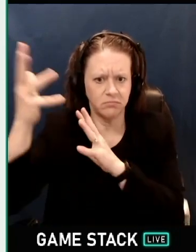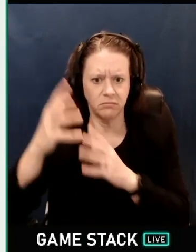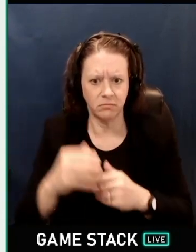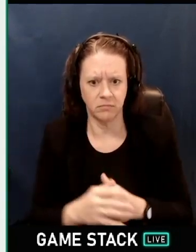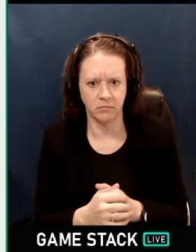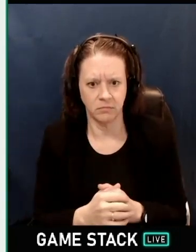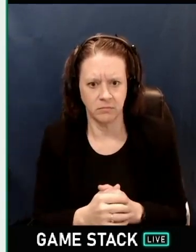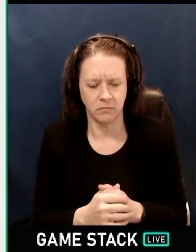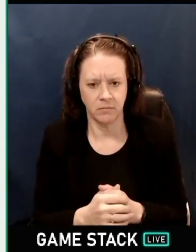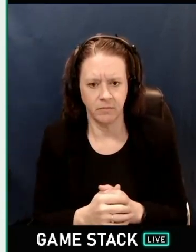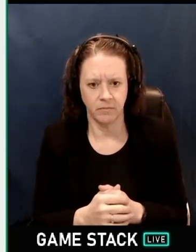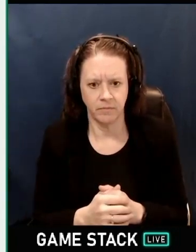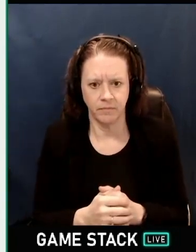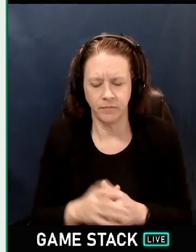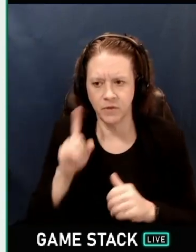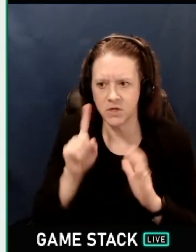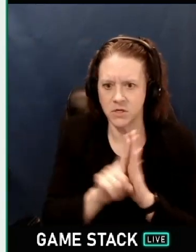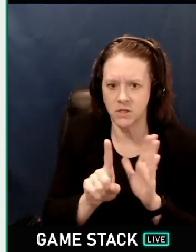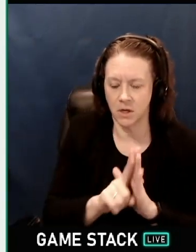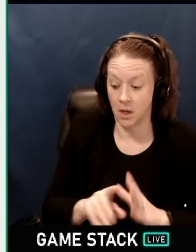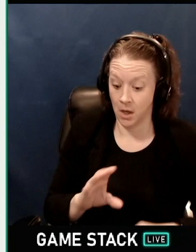in. No pressure.